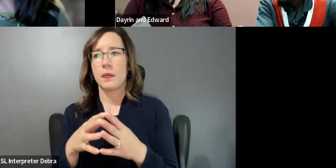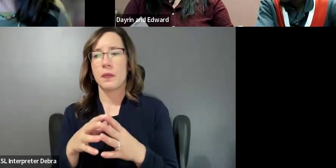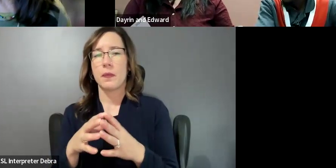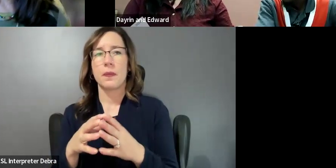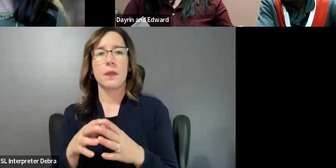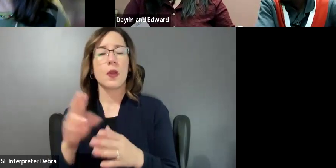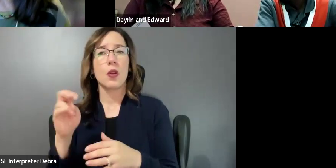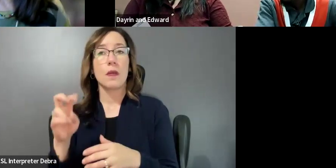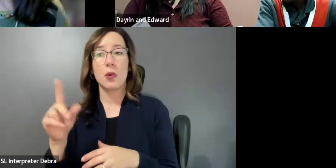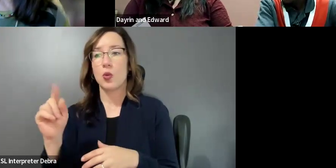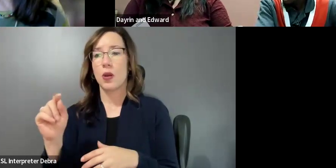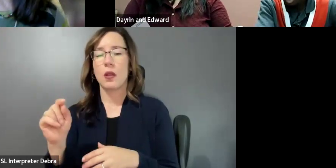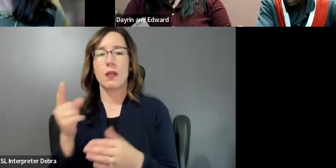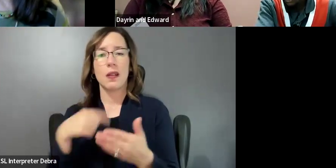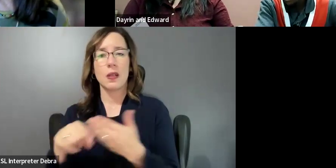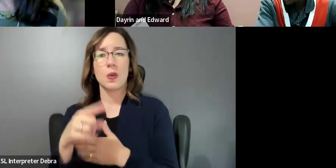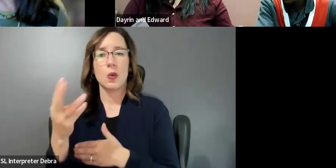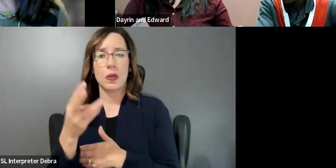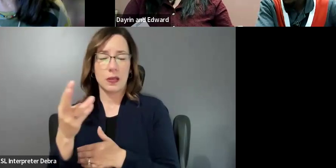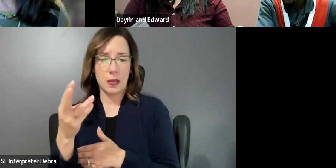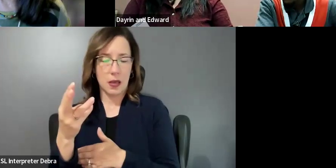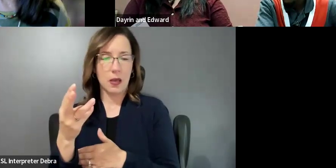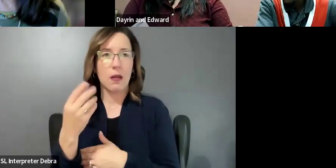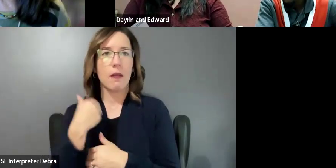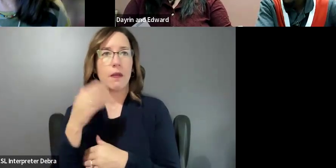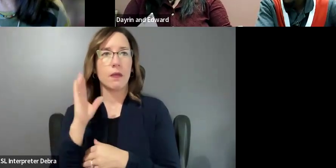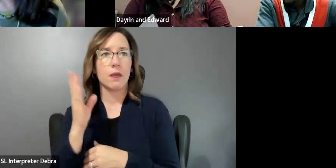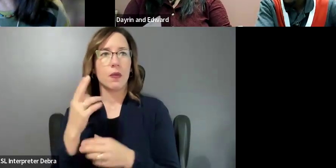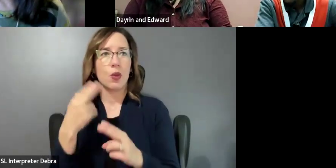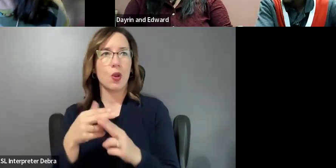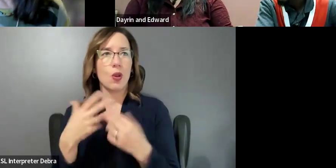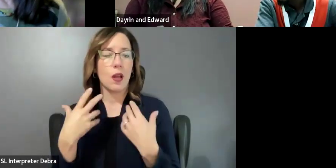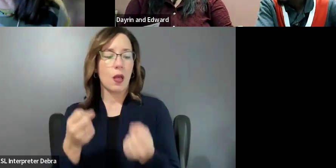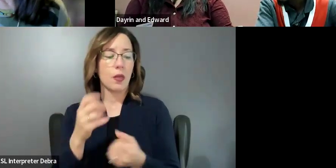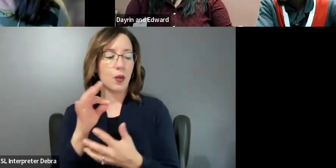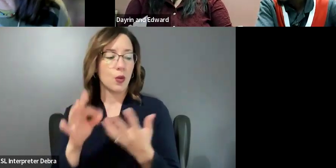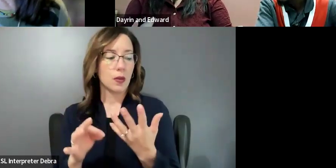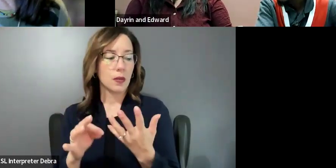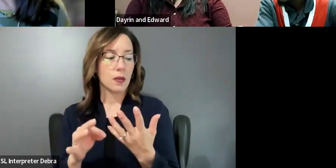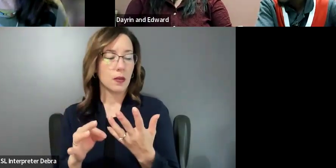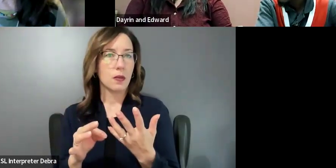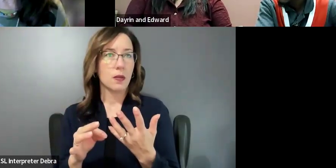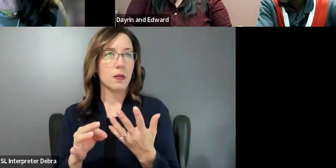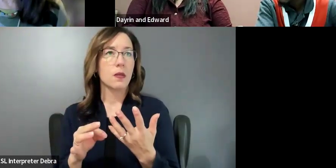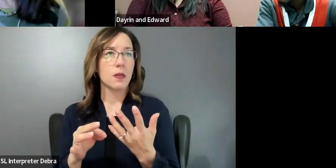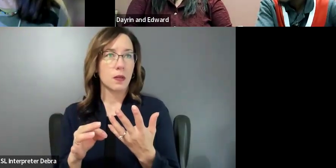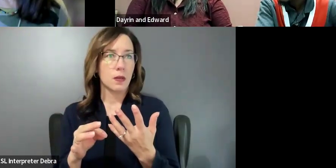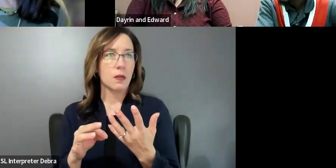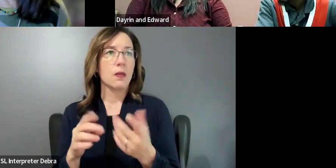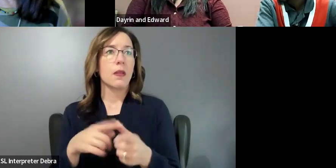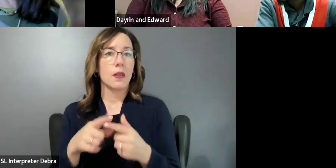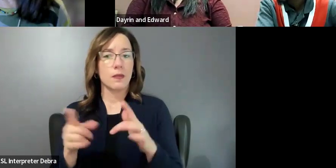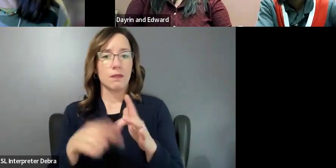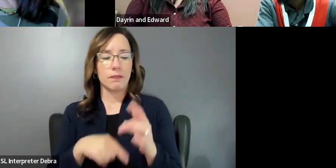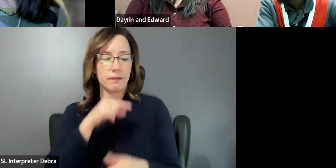November 20th, next Wednesday, we have a presentation called Healthy Choices. Then we skip Thanksgiving week,